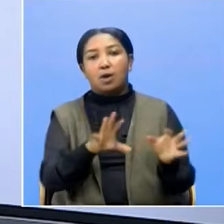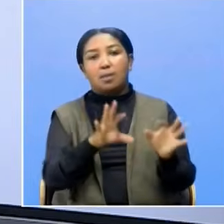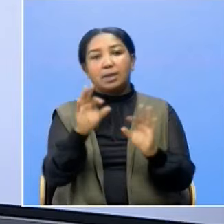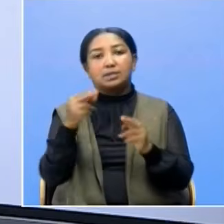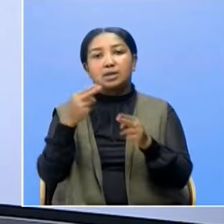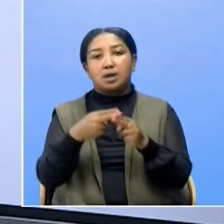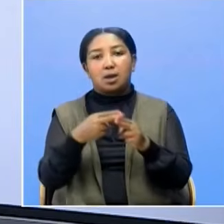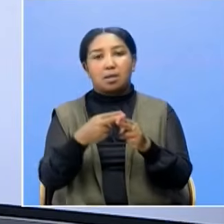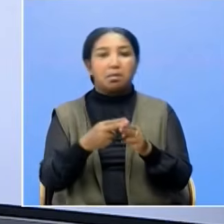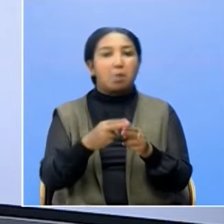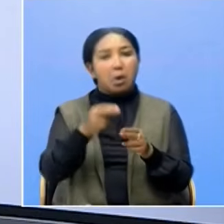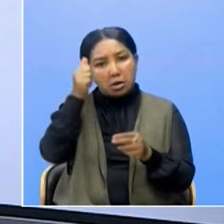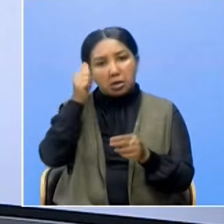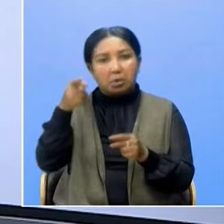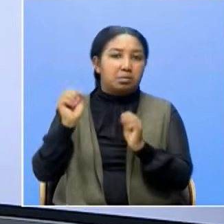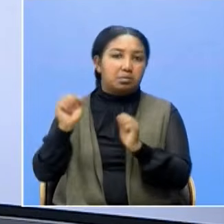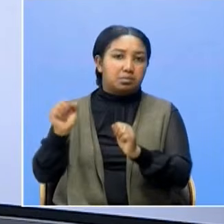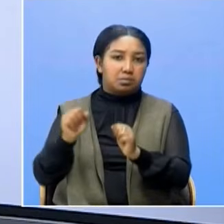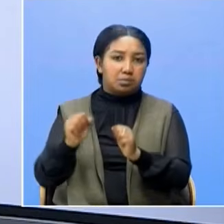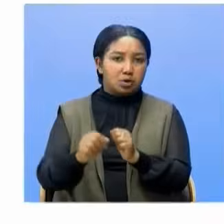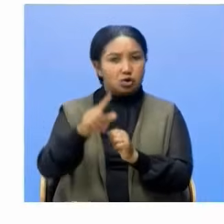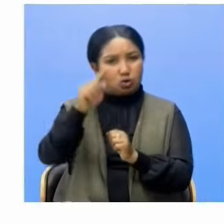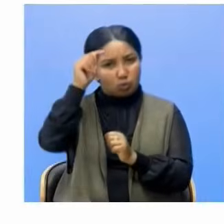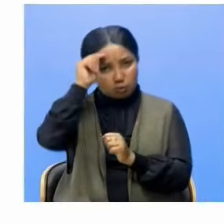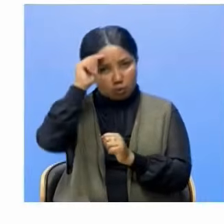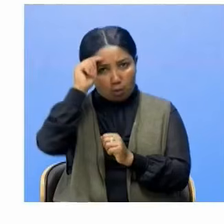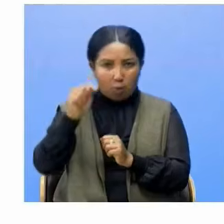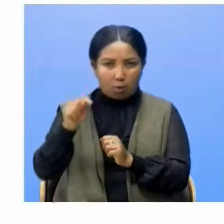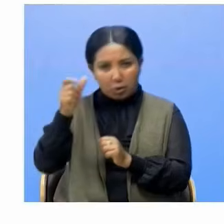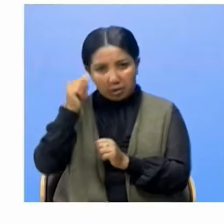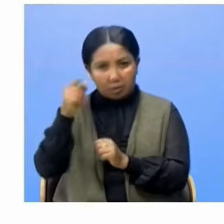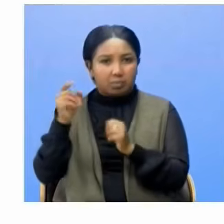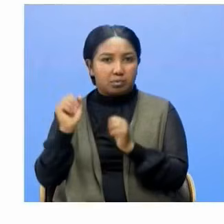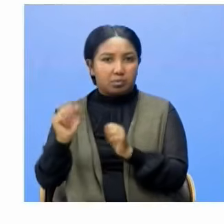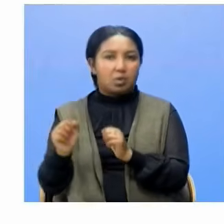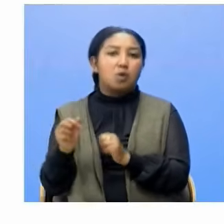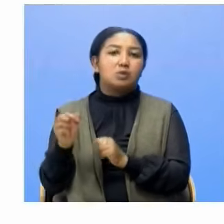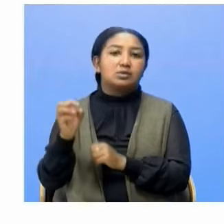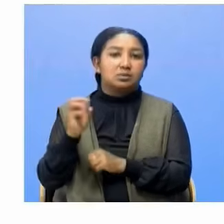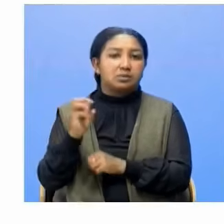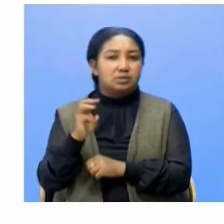name Paul by he, yes? Or you can say Sarah.